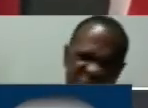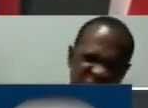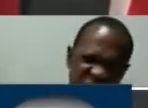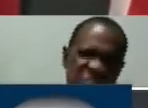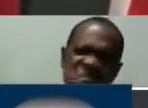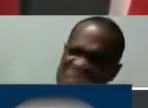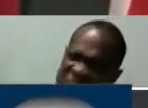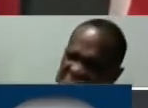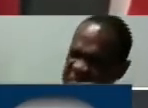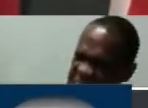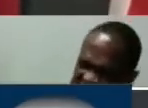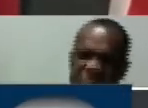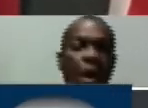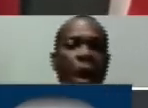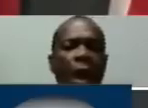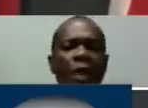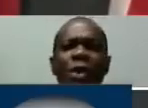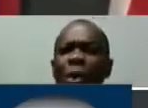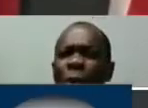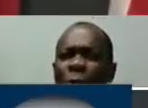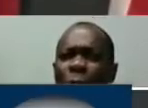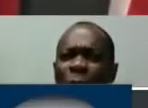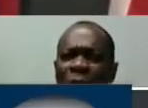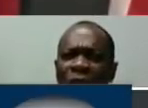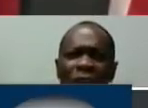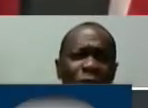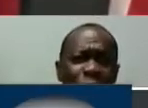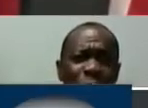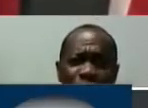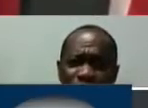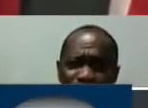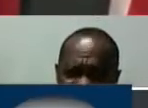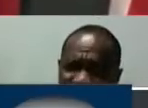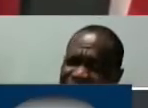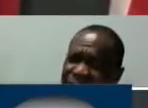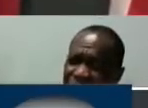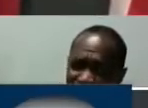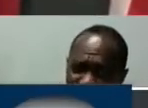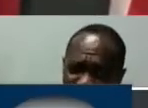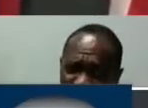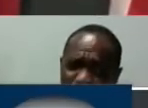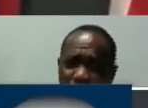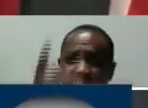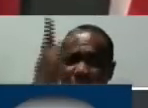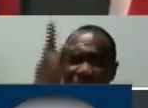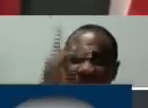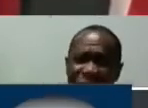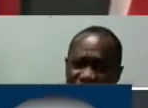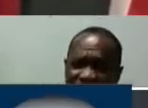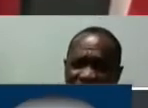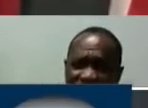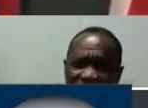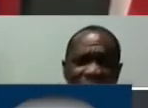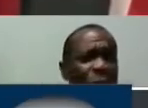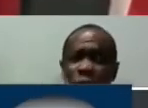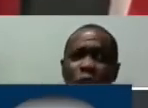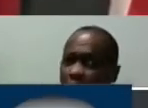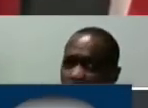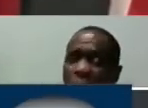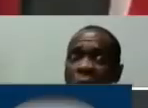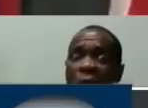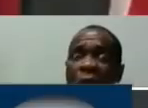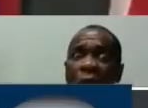aimed at restraining a virus from damaging and killing us. So I don't want you all to forget